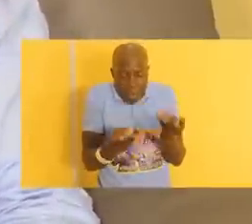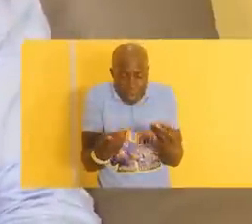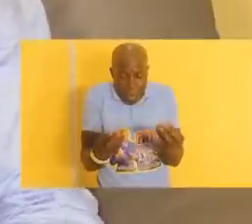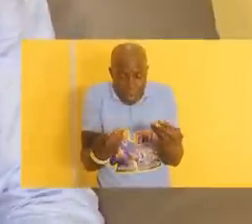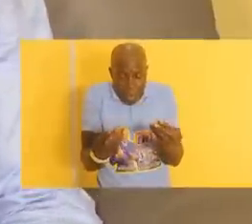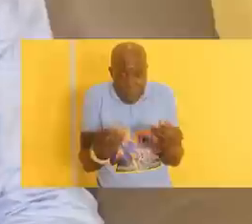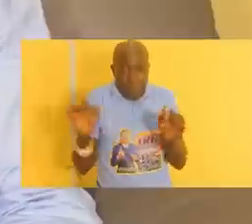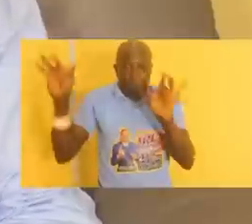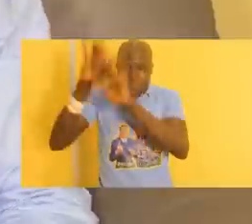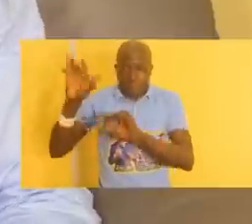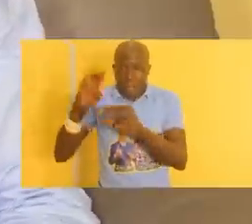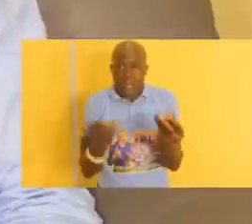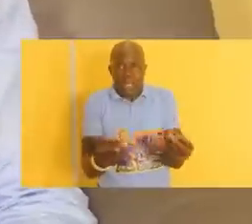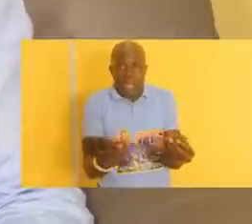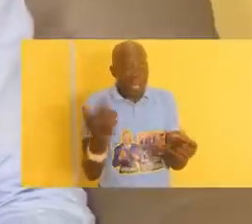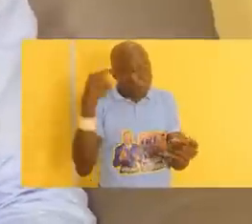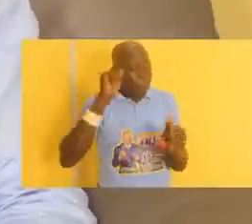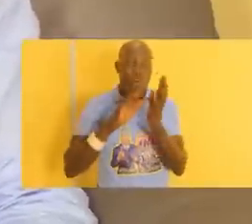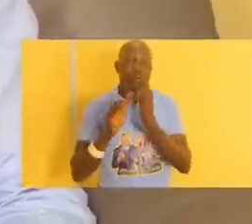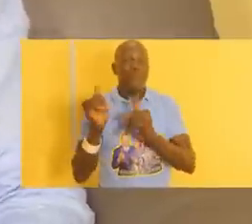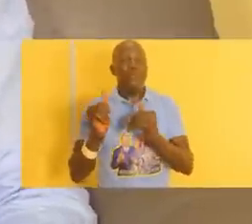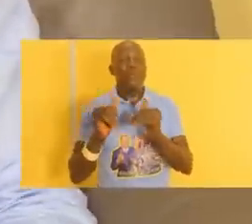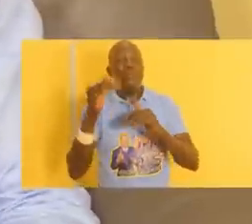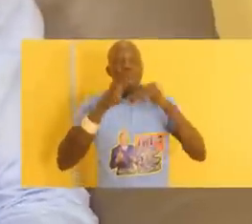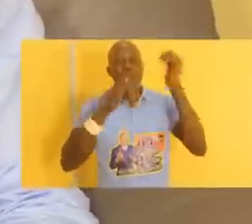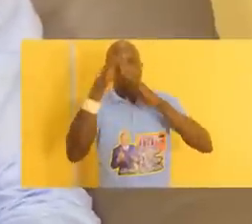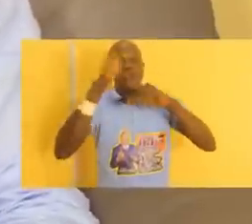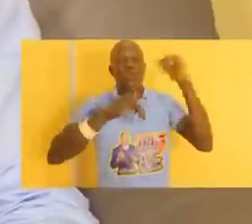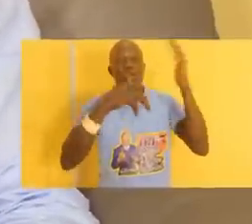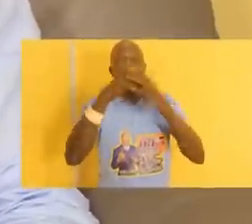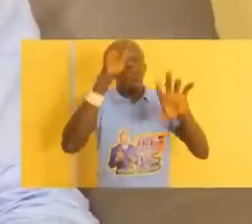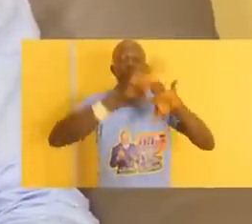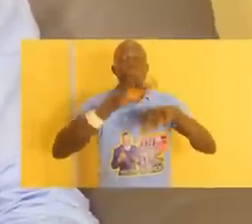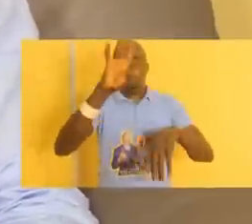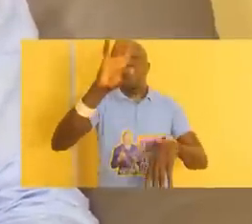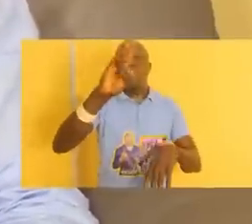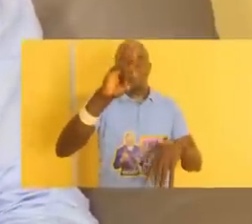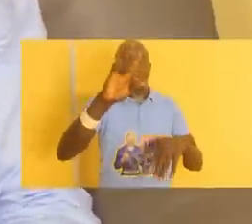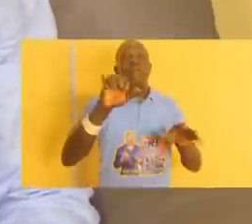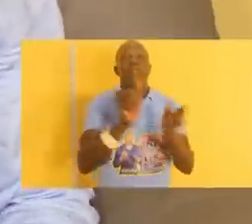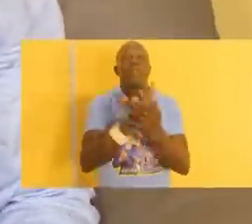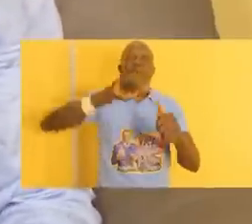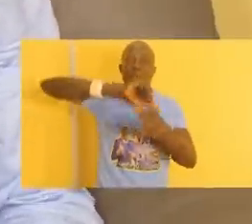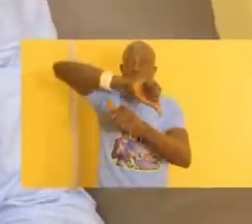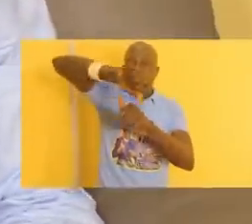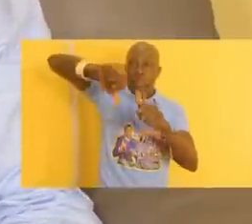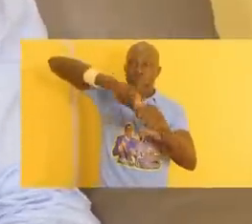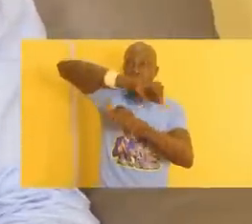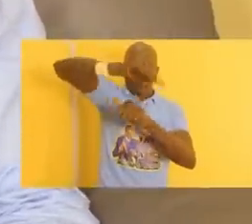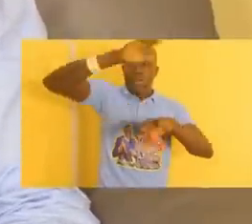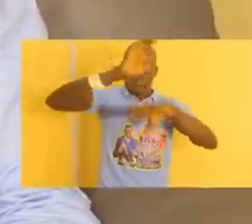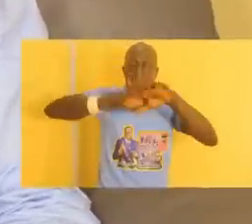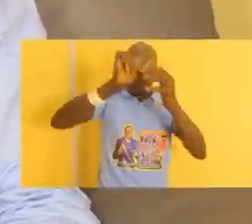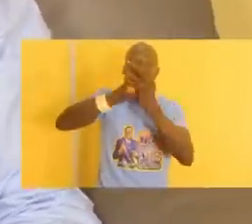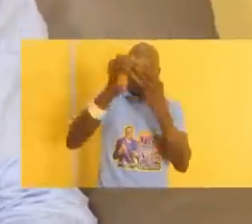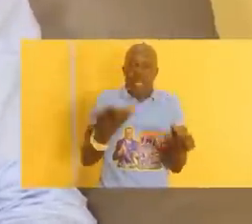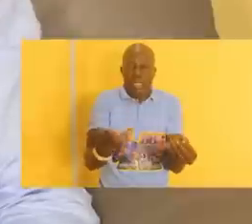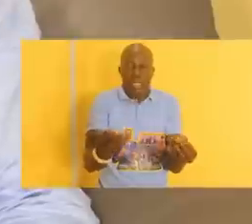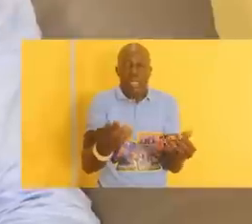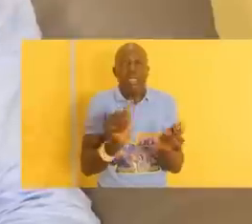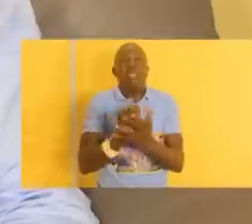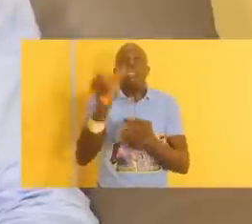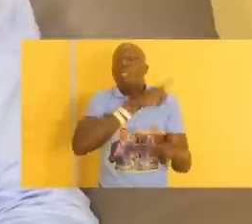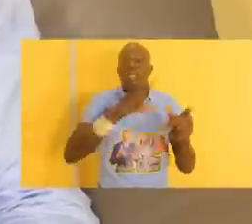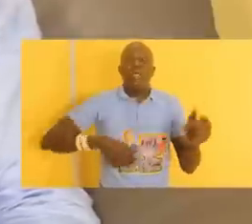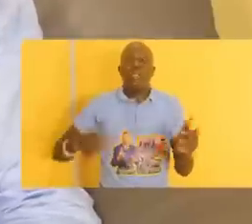for me. E ko ile ano for me. Build mercy land for me. Ni on the 17th. On the 17th. Ke de dao rosi ori e. Another the land. Olayipa.